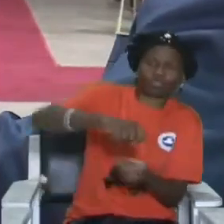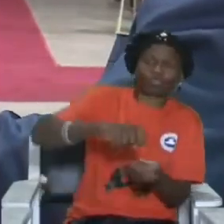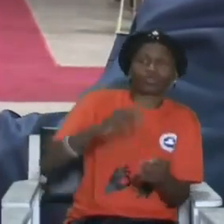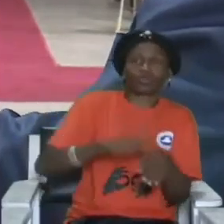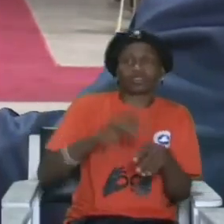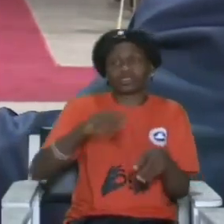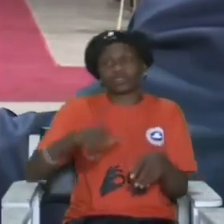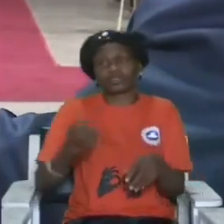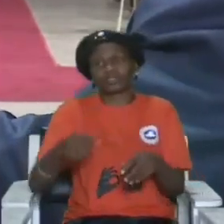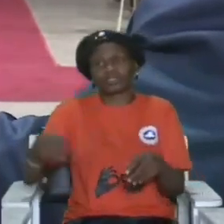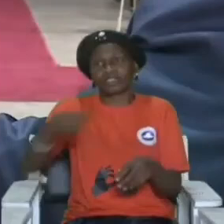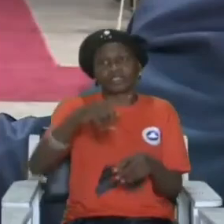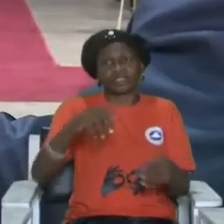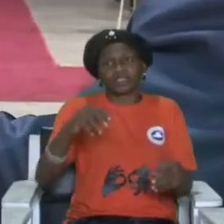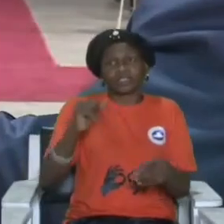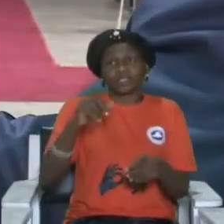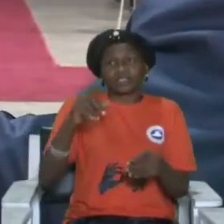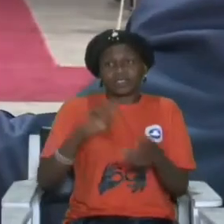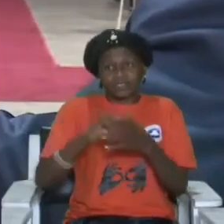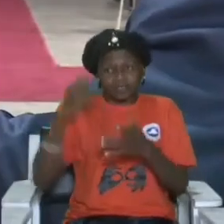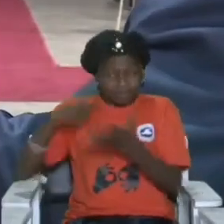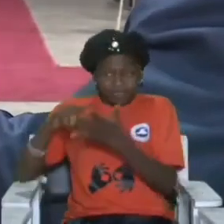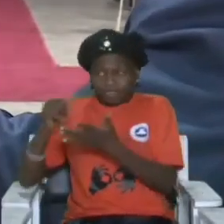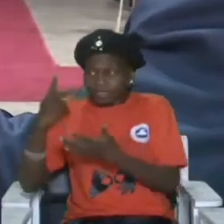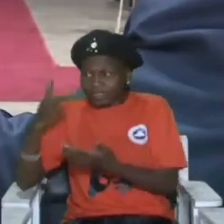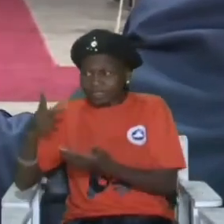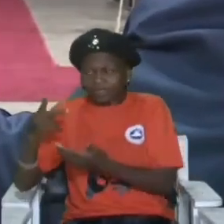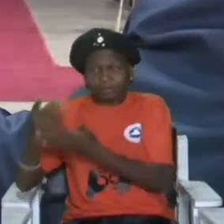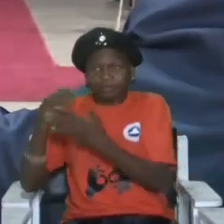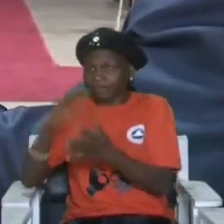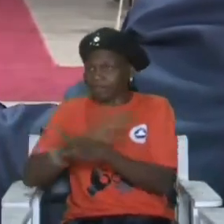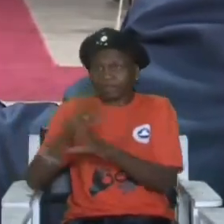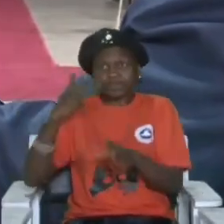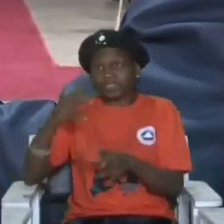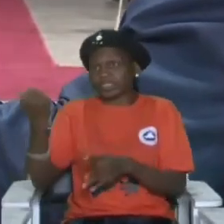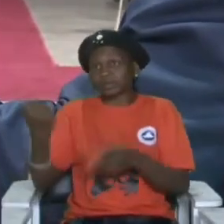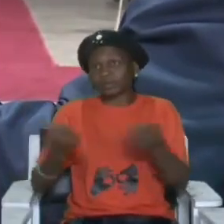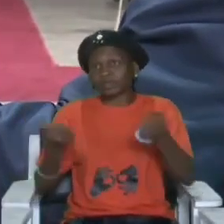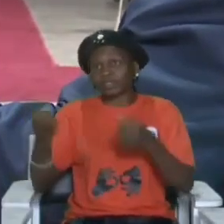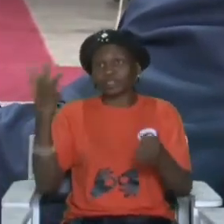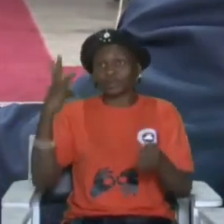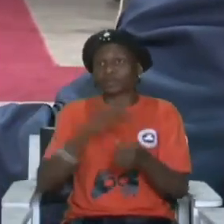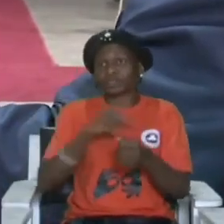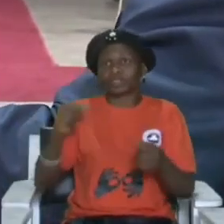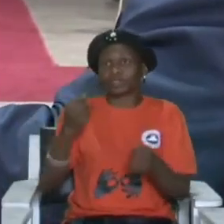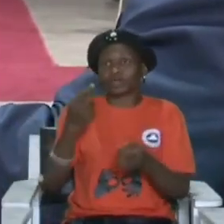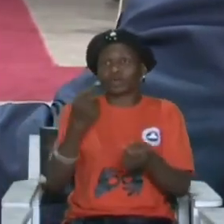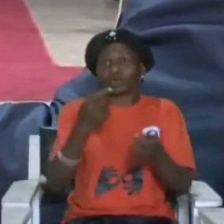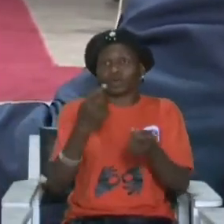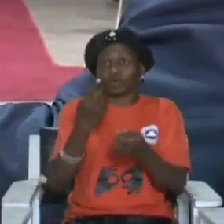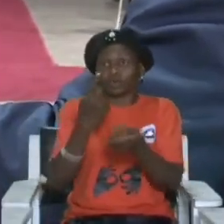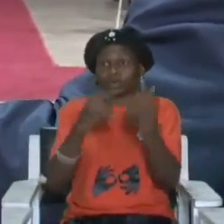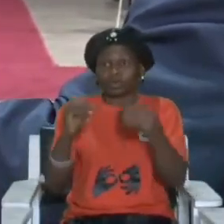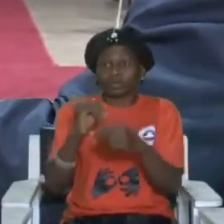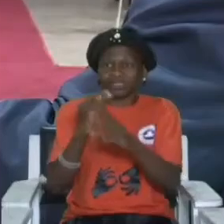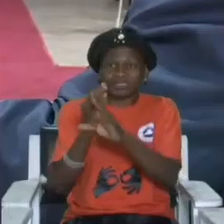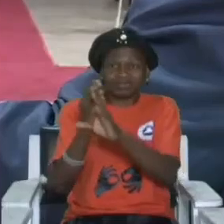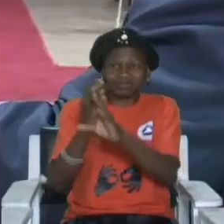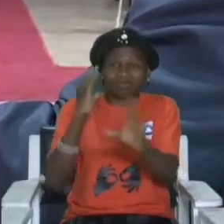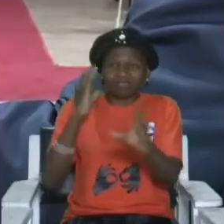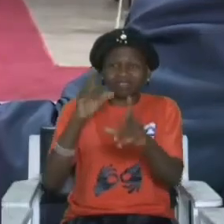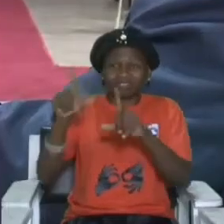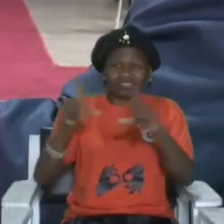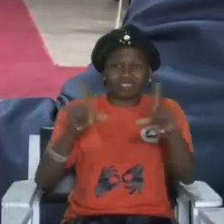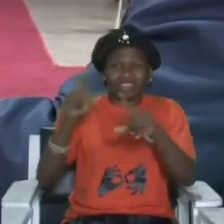other lane, a lane that I had looked at earlier and didn't see a car, there was an oncoming trailer on